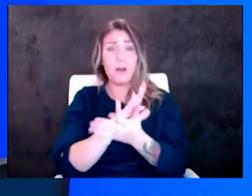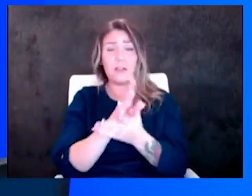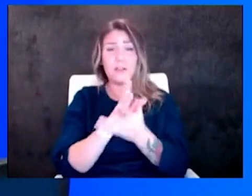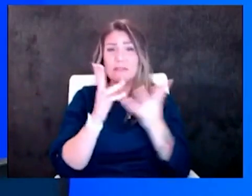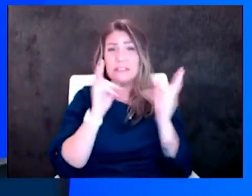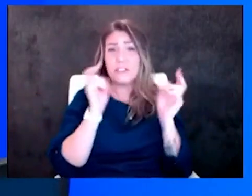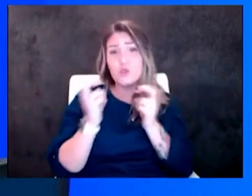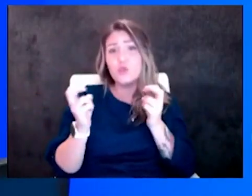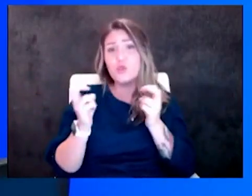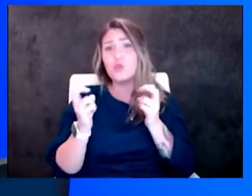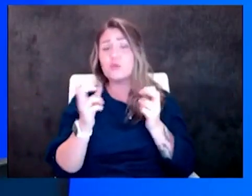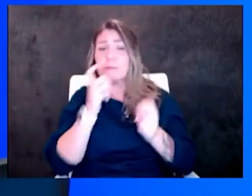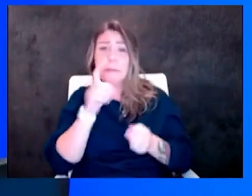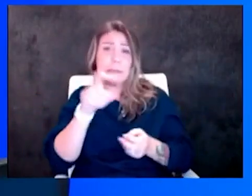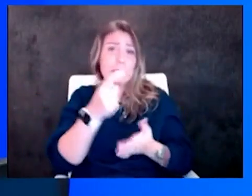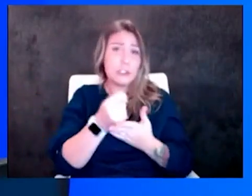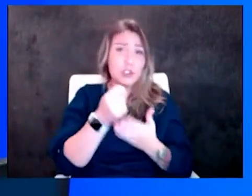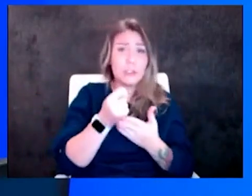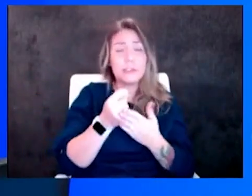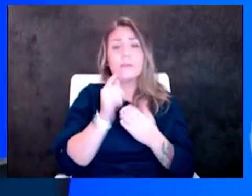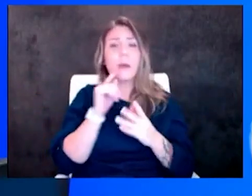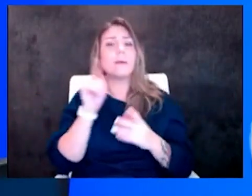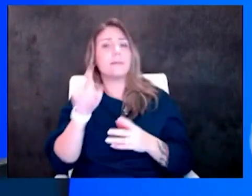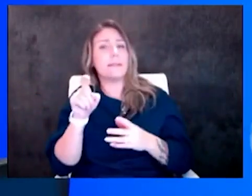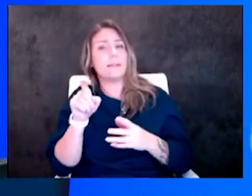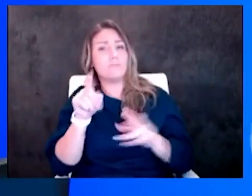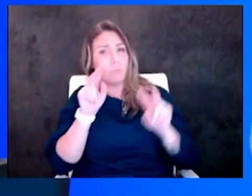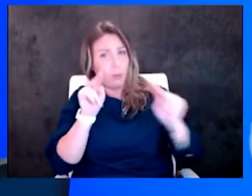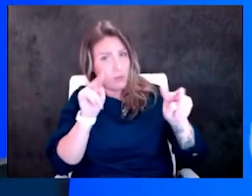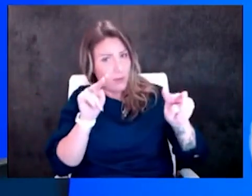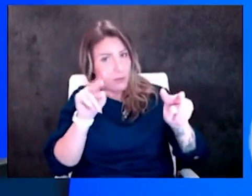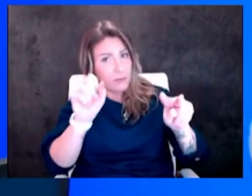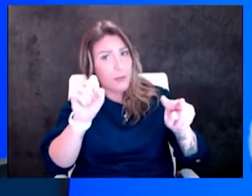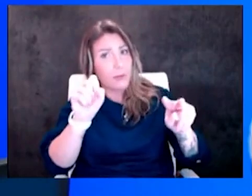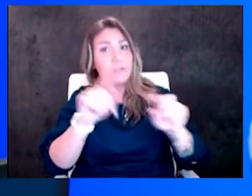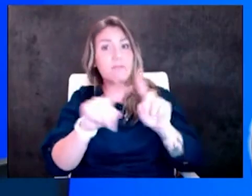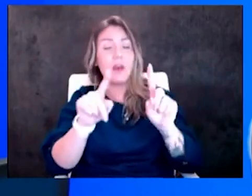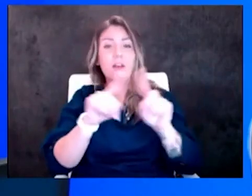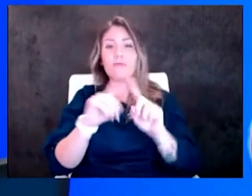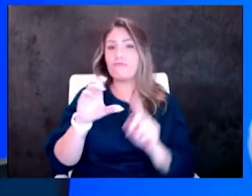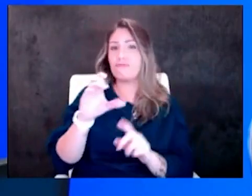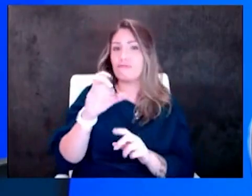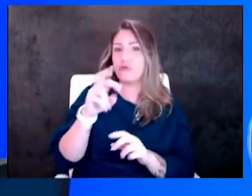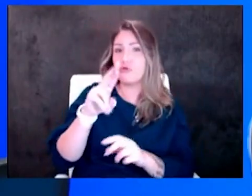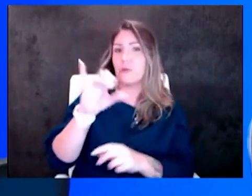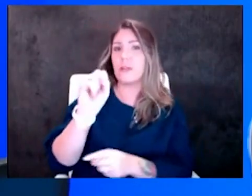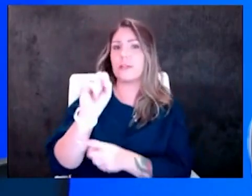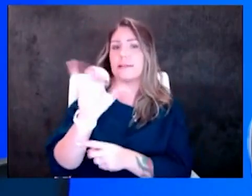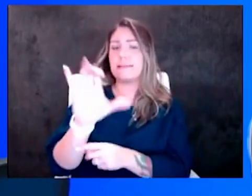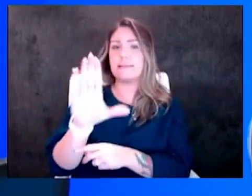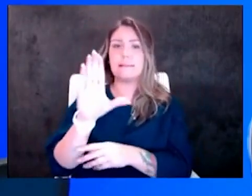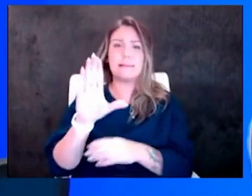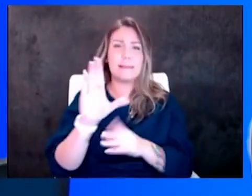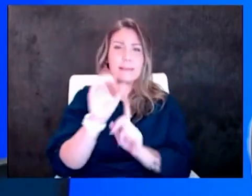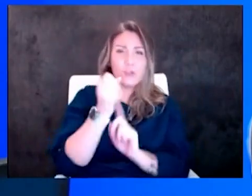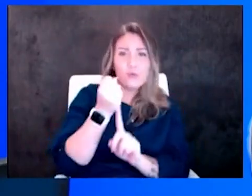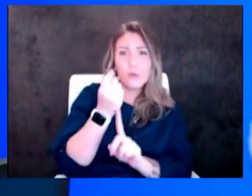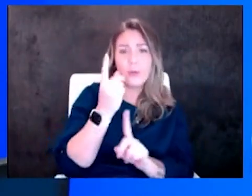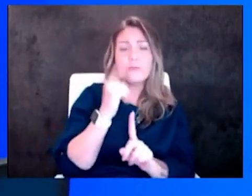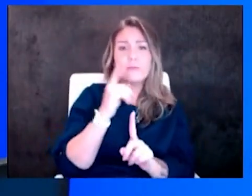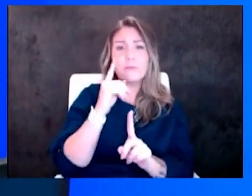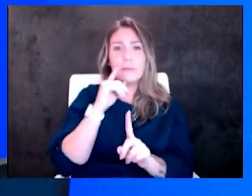responsible observation. So Christopher's case, the aneurysm came to